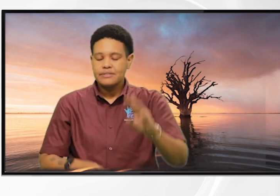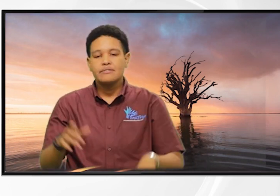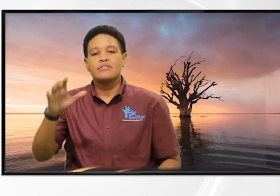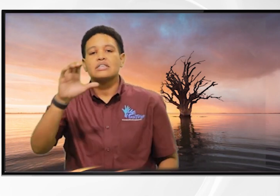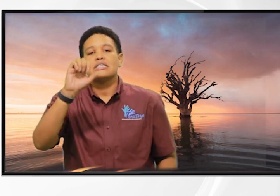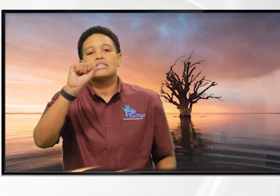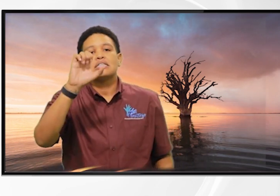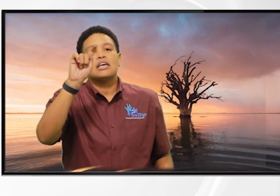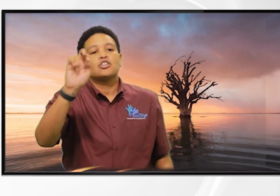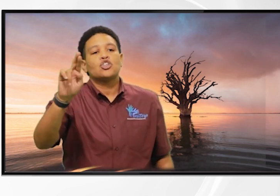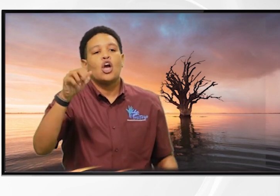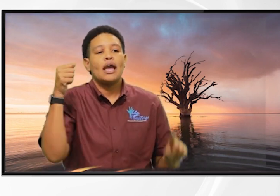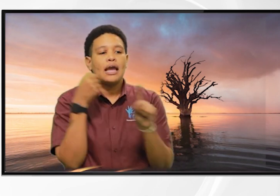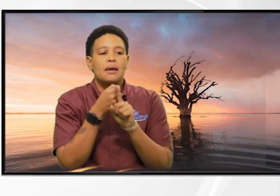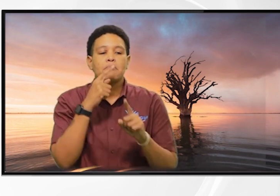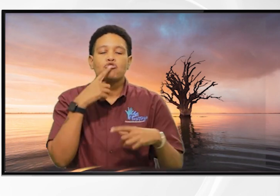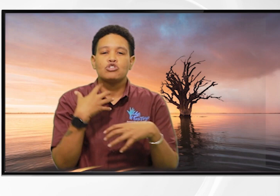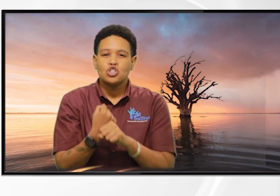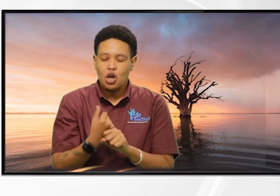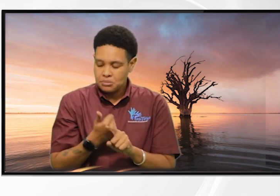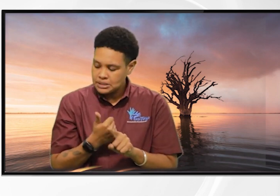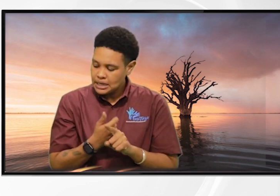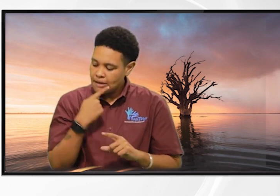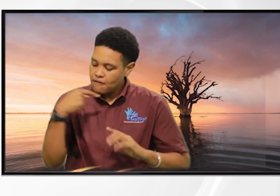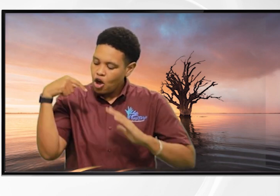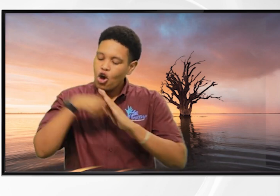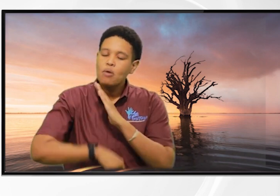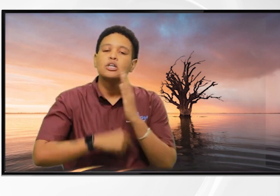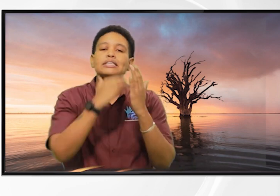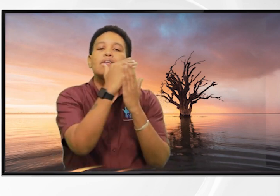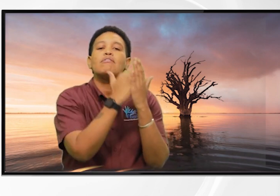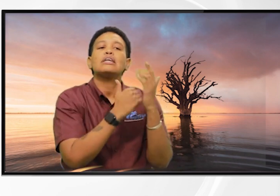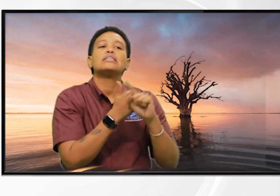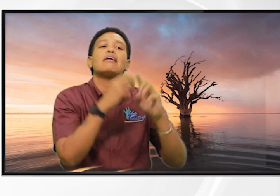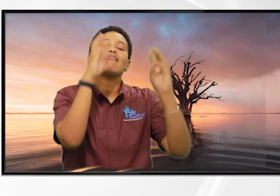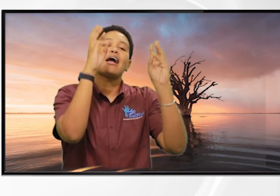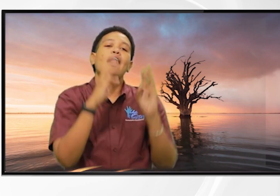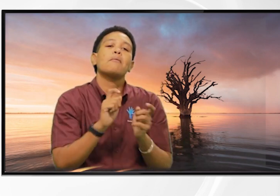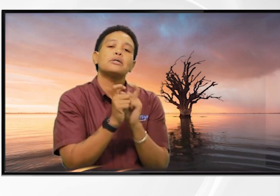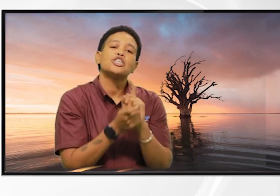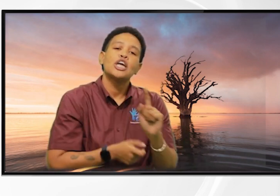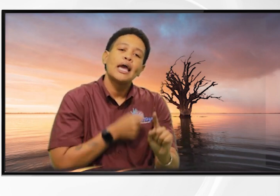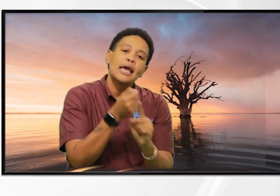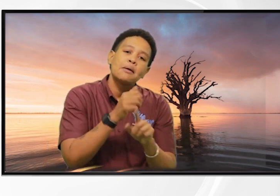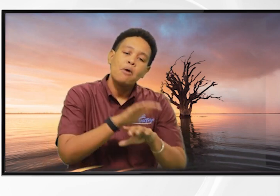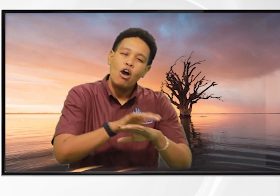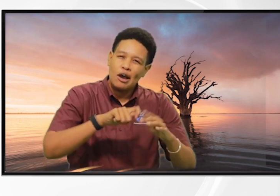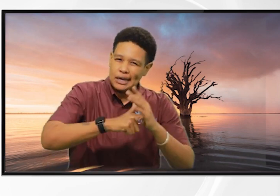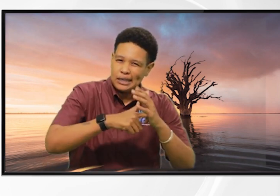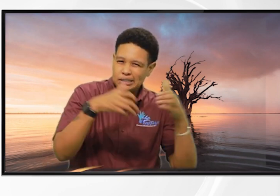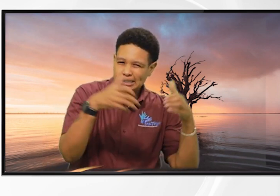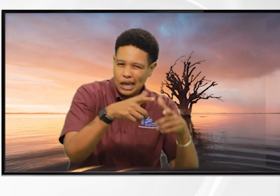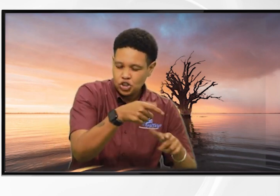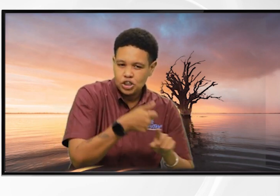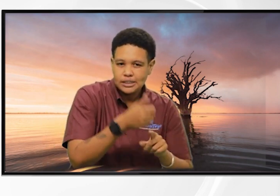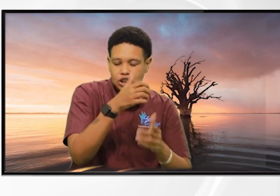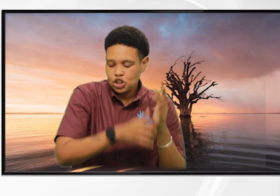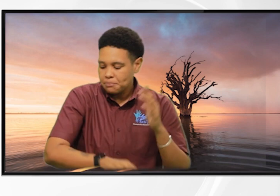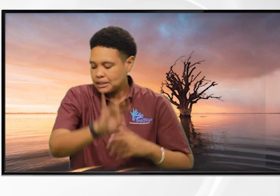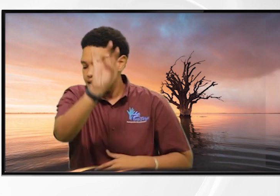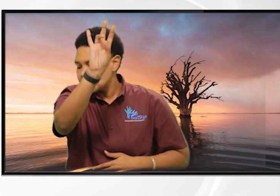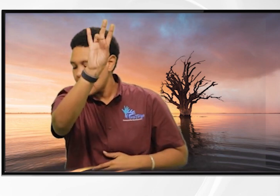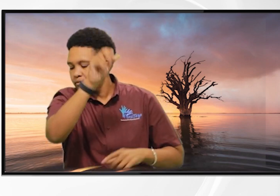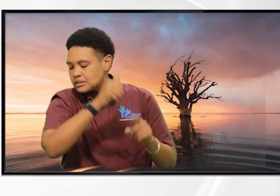Sector Impacts, Summary, a comprehensive list of climate change impacts on key sectors. Chapter